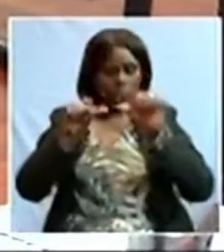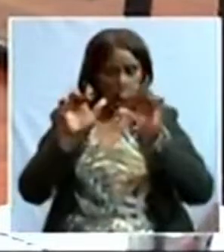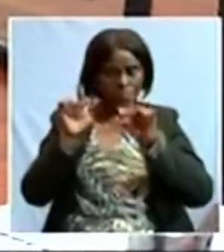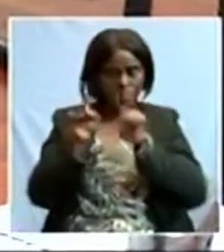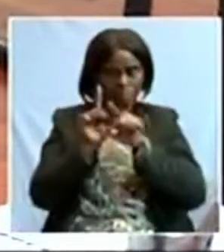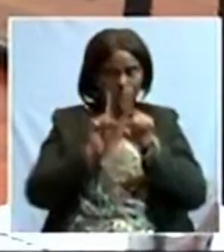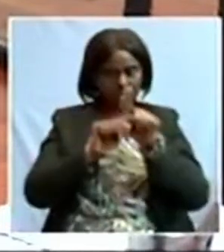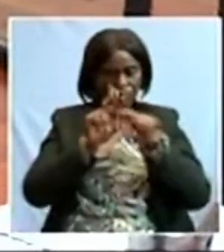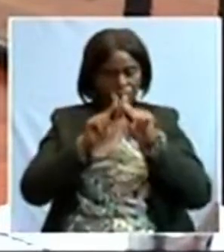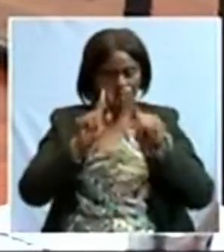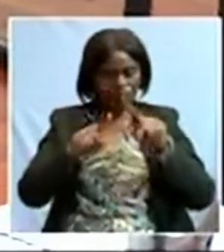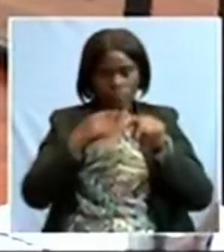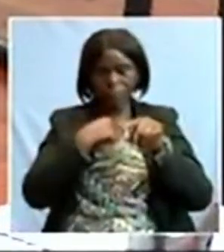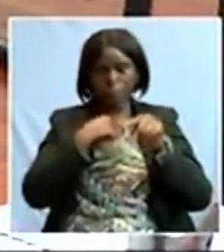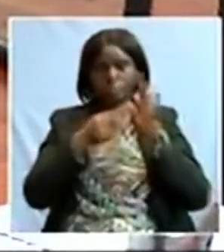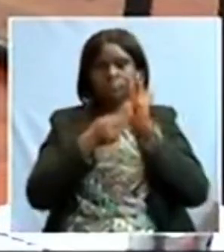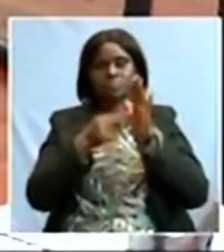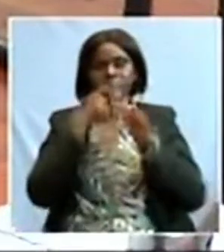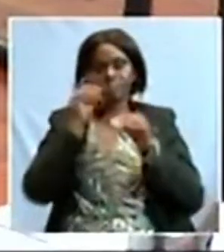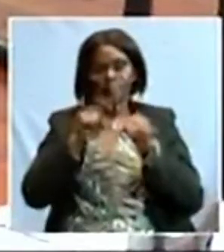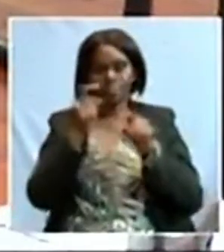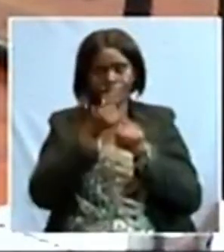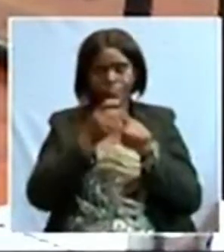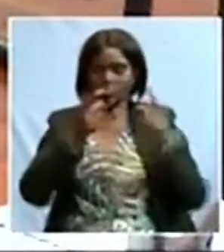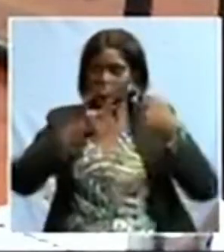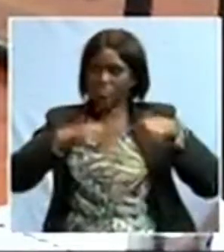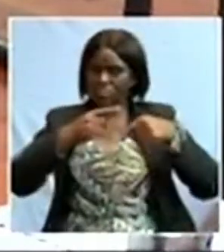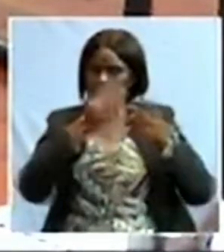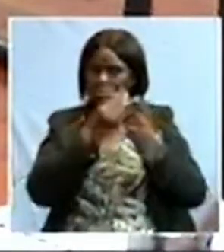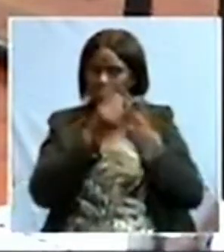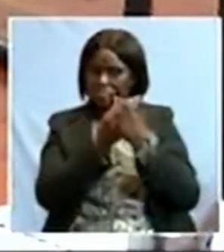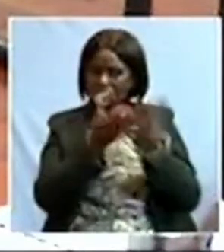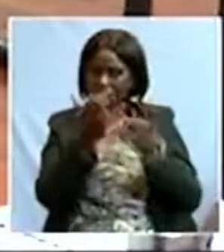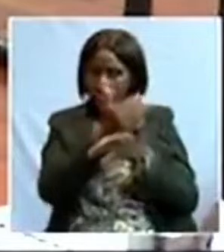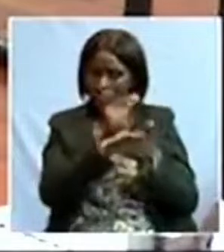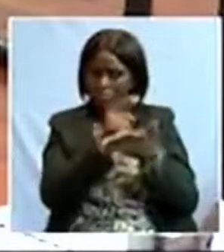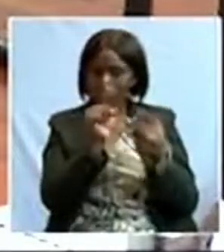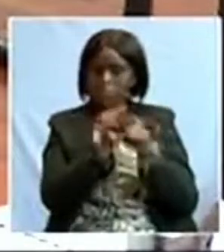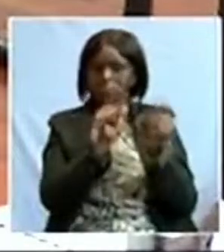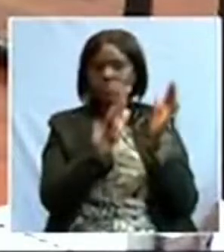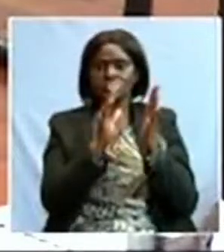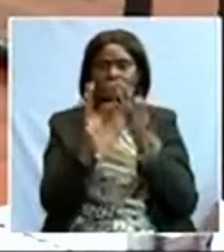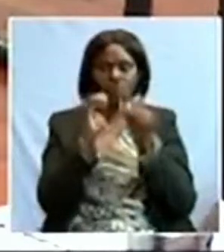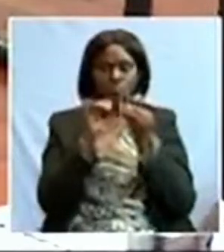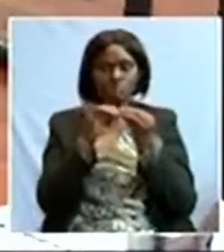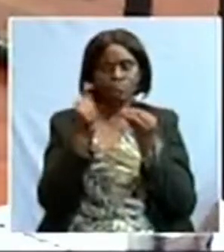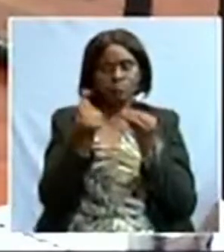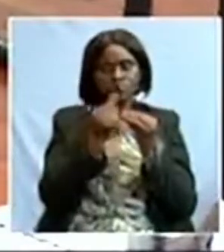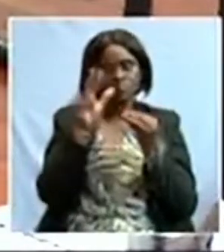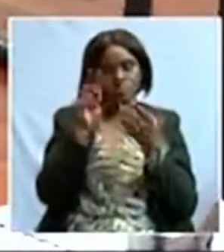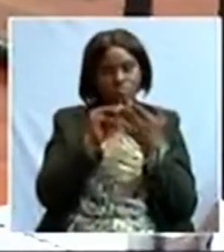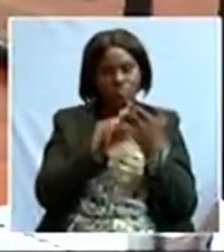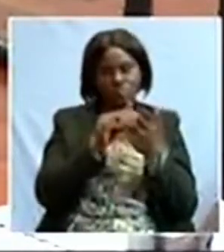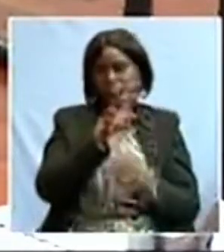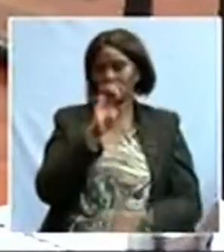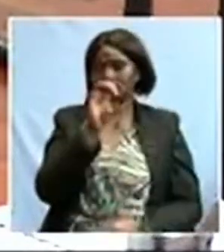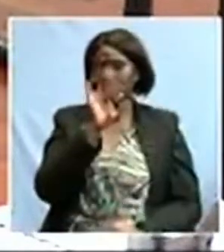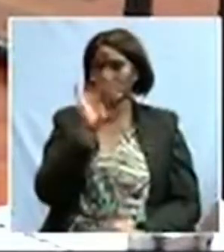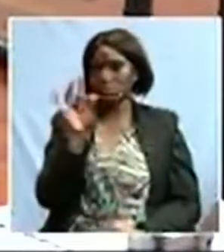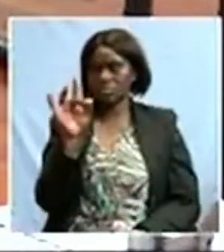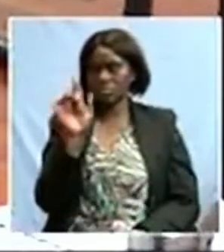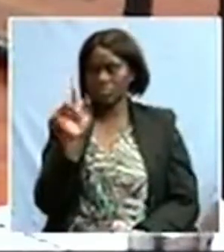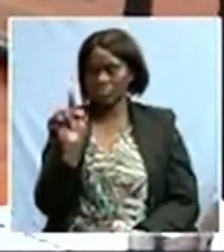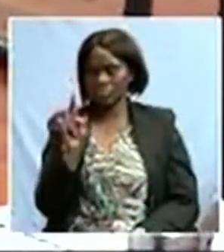And Chair, I must indicate that from the locally generated, that was anticipated was a 3,488,000 to